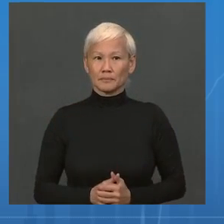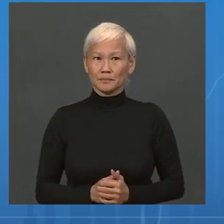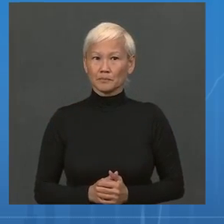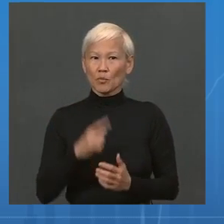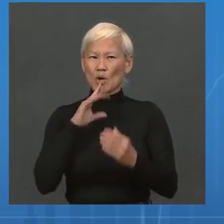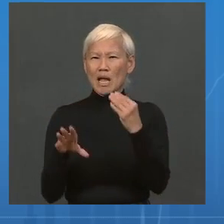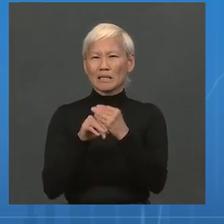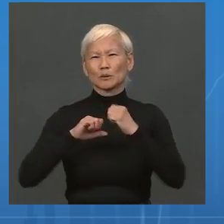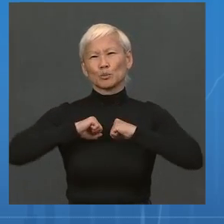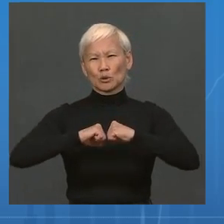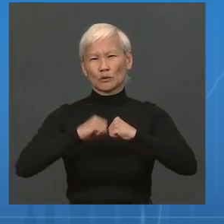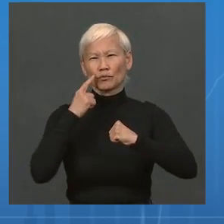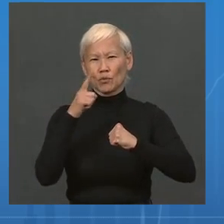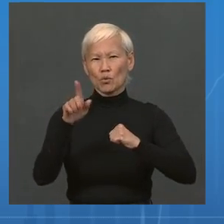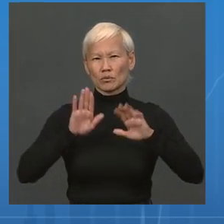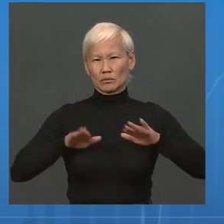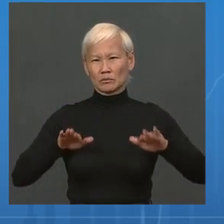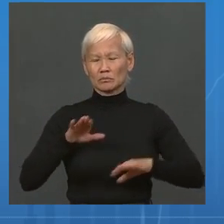Next question, please.